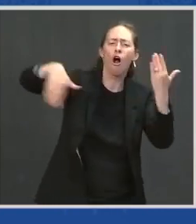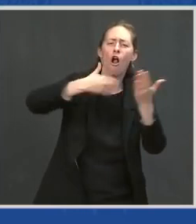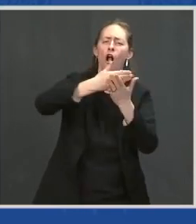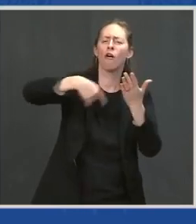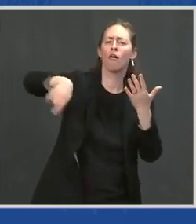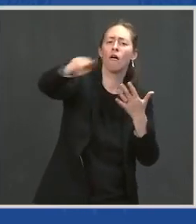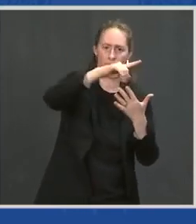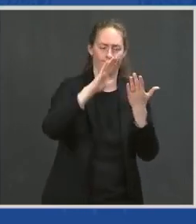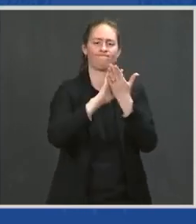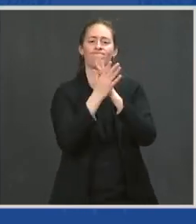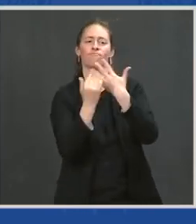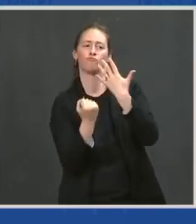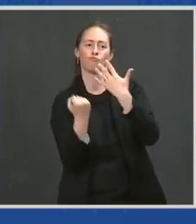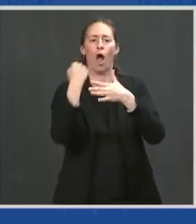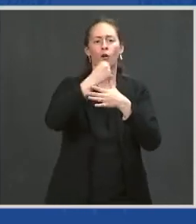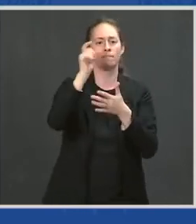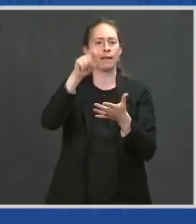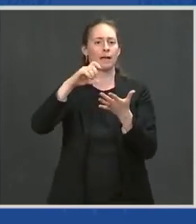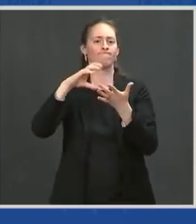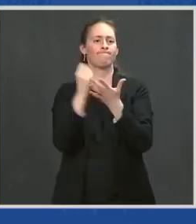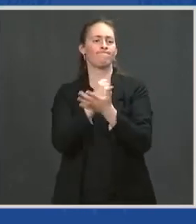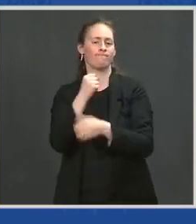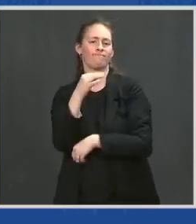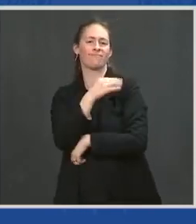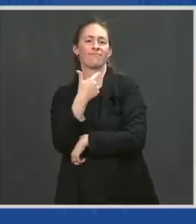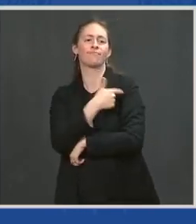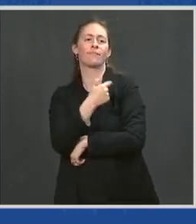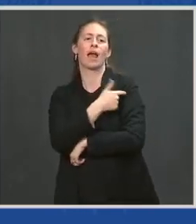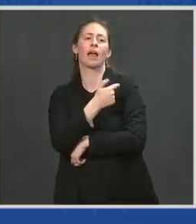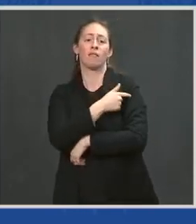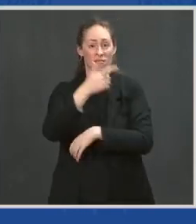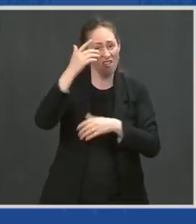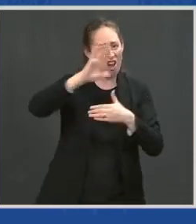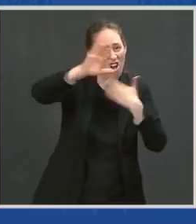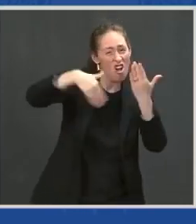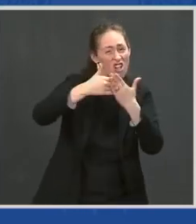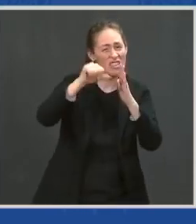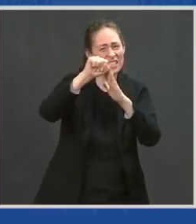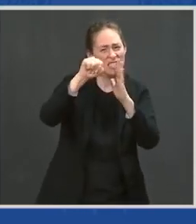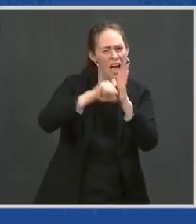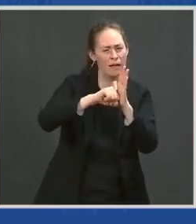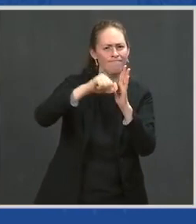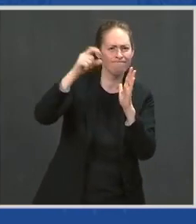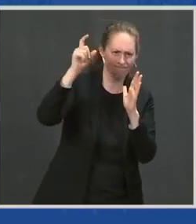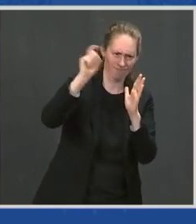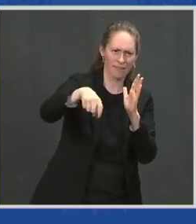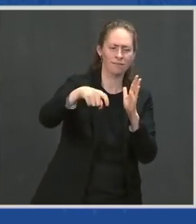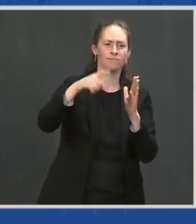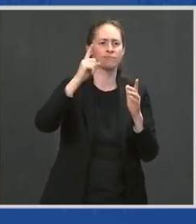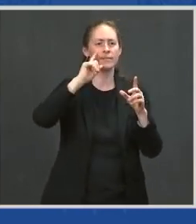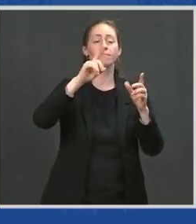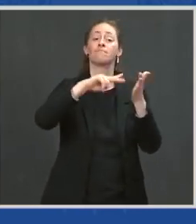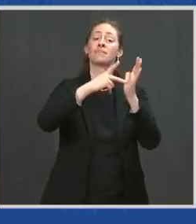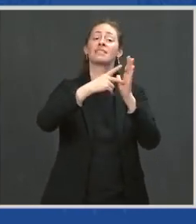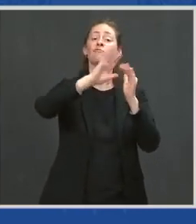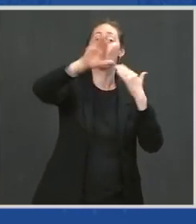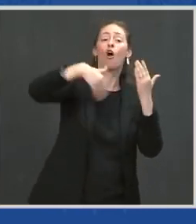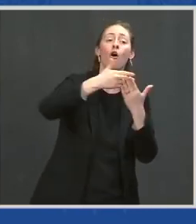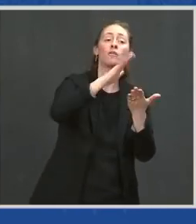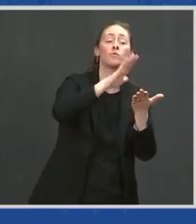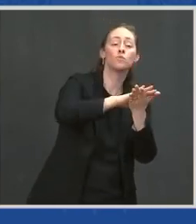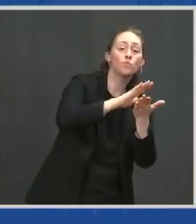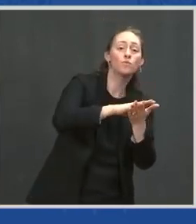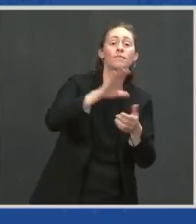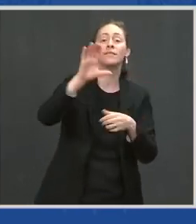workers eligible for vaccination in every state so that schools and child care centers could open with a peace of